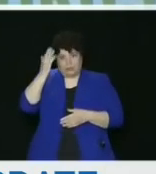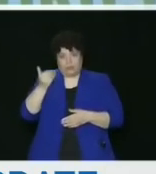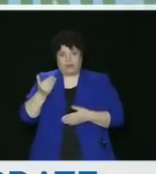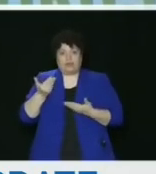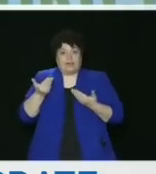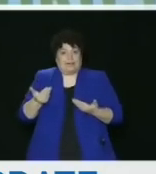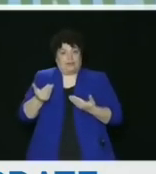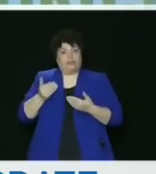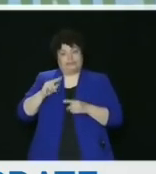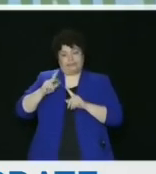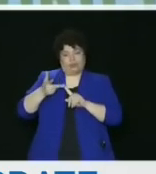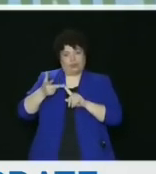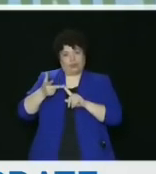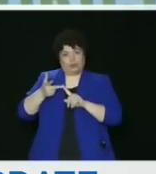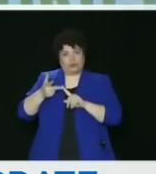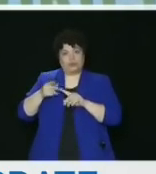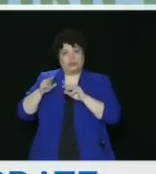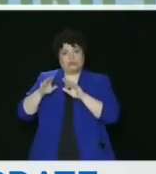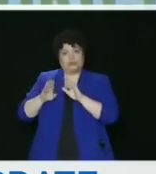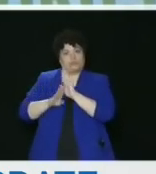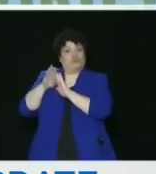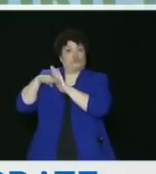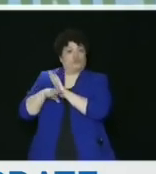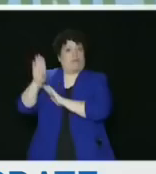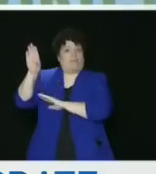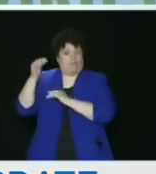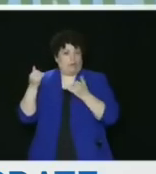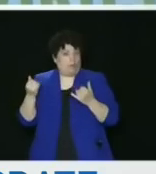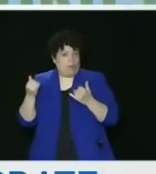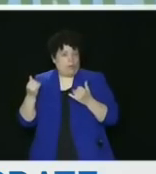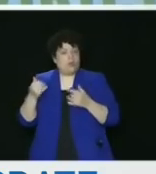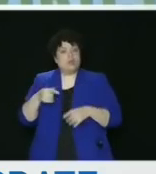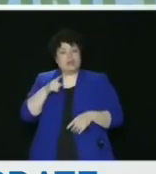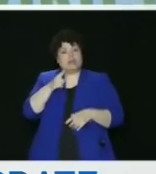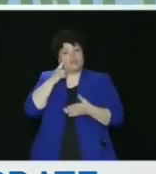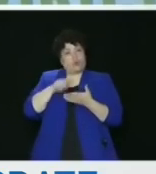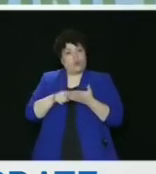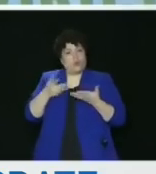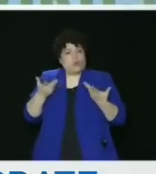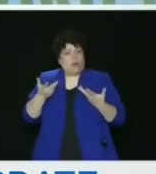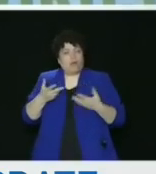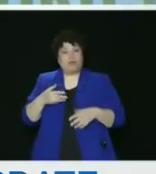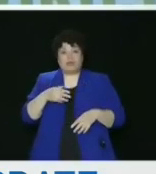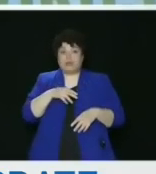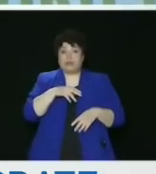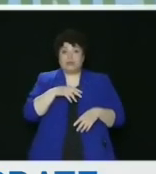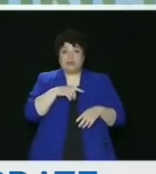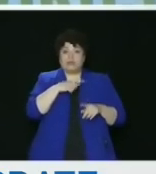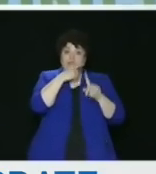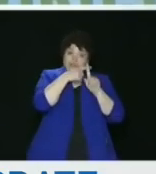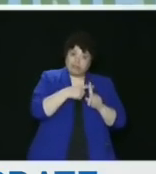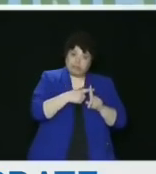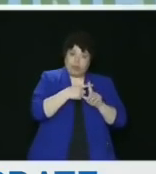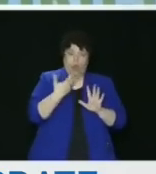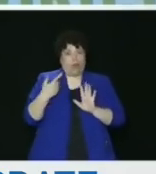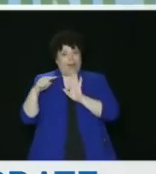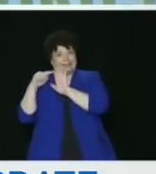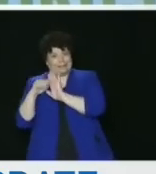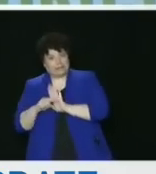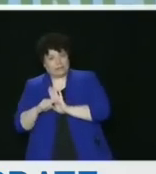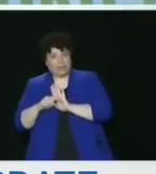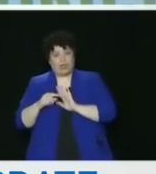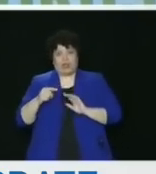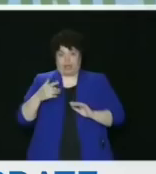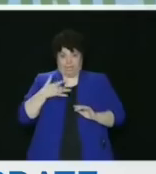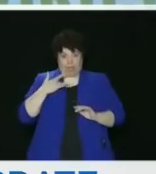current resurgence. So I think that if you look at that risk and benefit balance, you should,